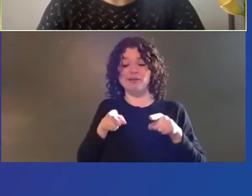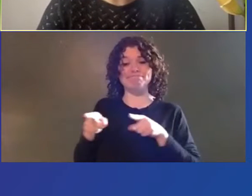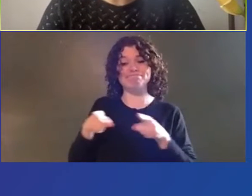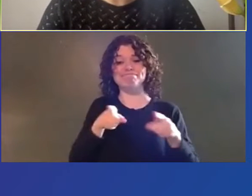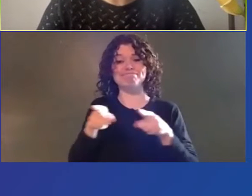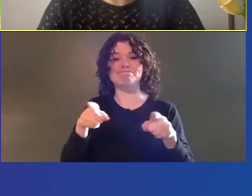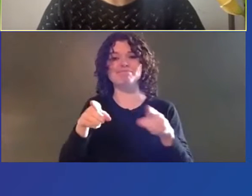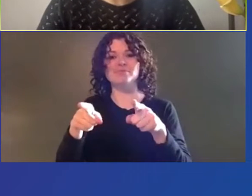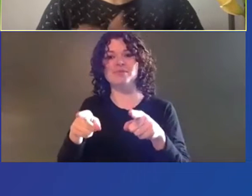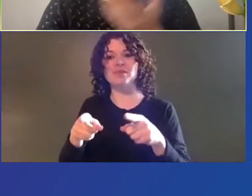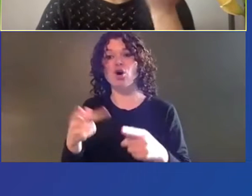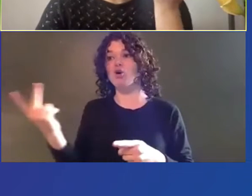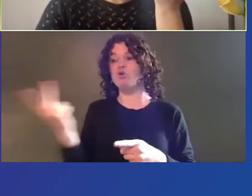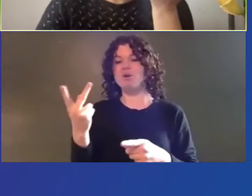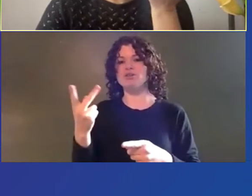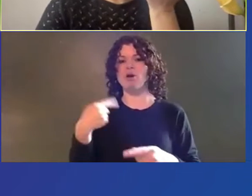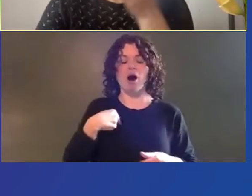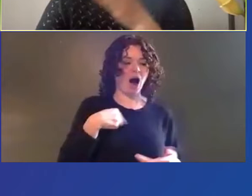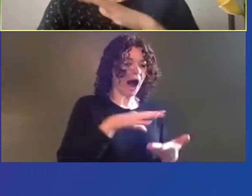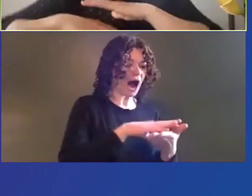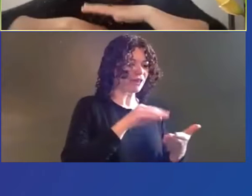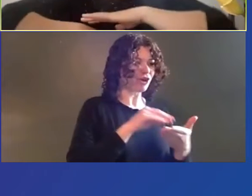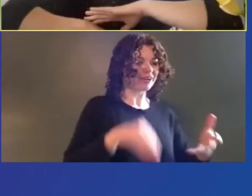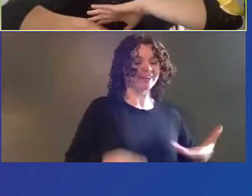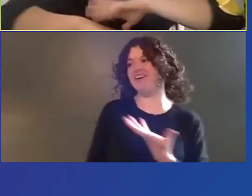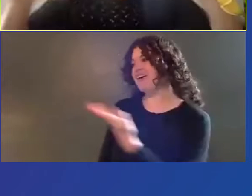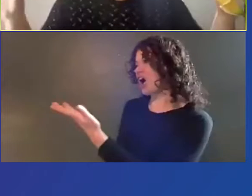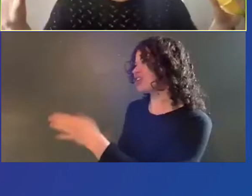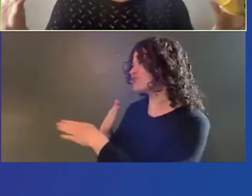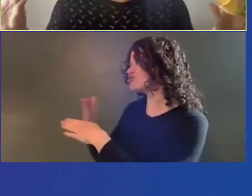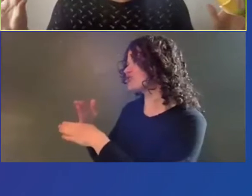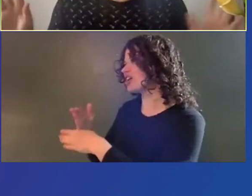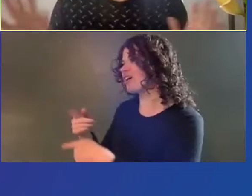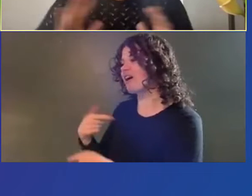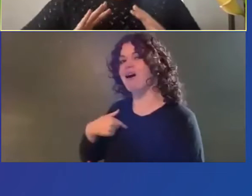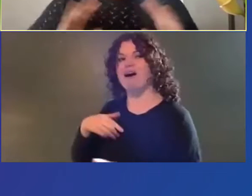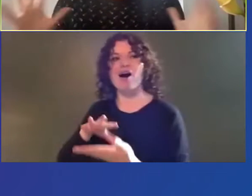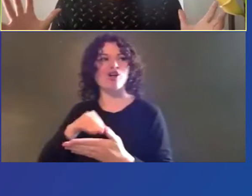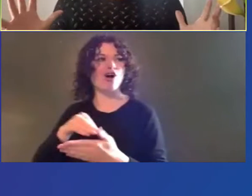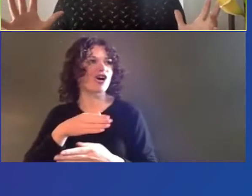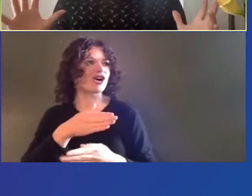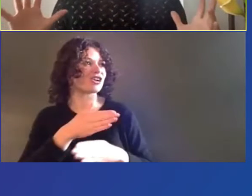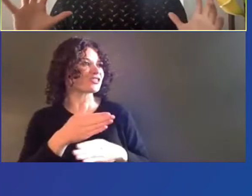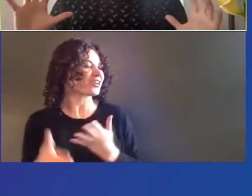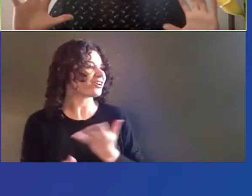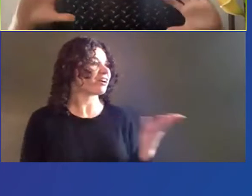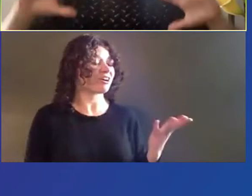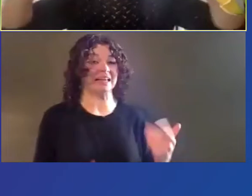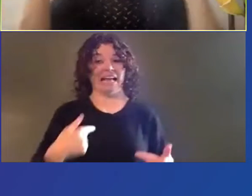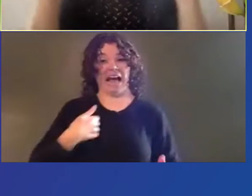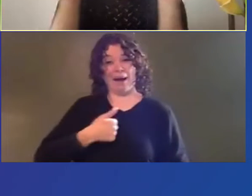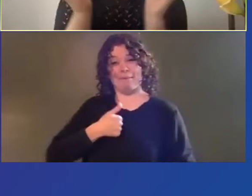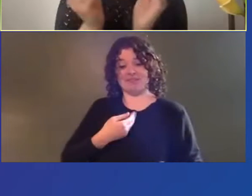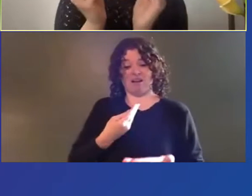learn as we learn them. So like fundraising, I don't know how to do it. I'm very bad at that. I chose to scale my work to a